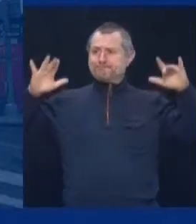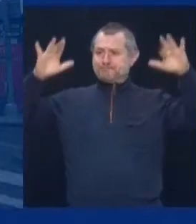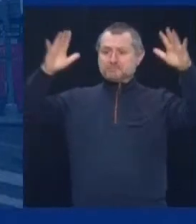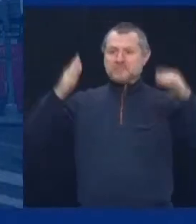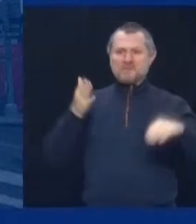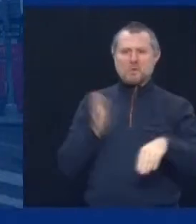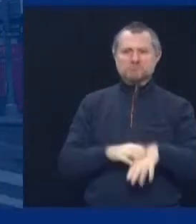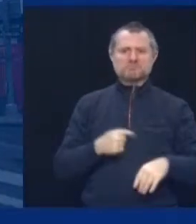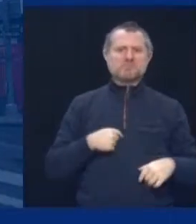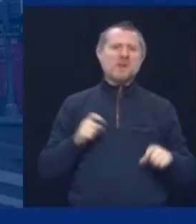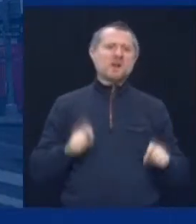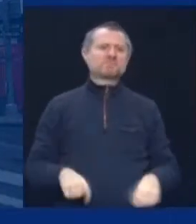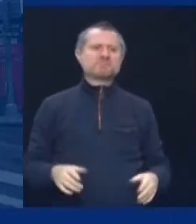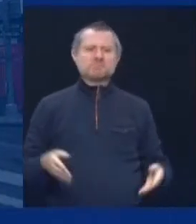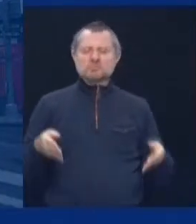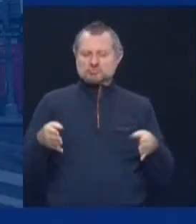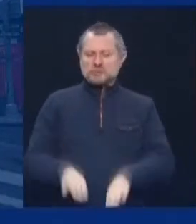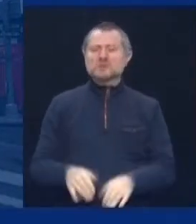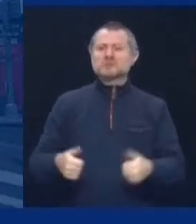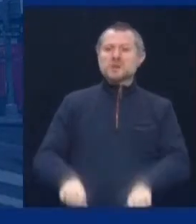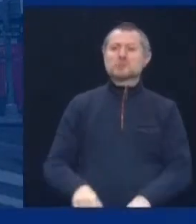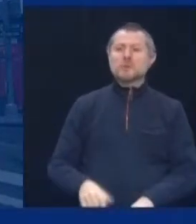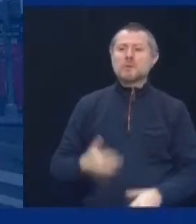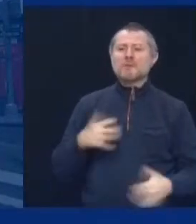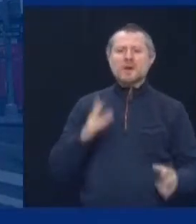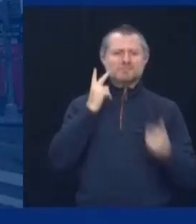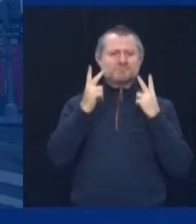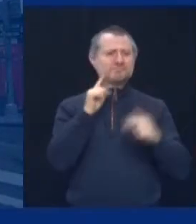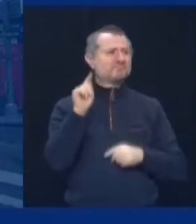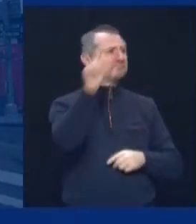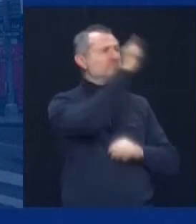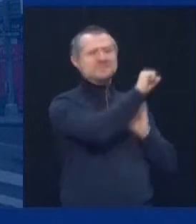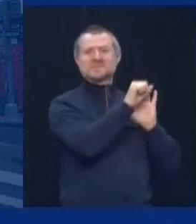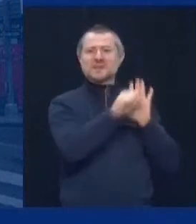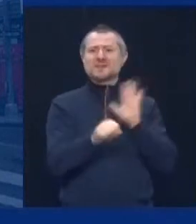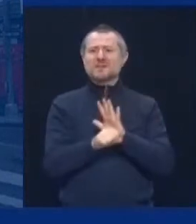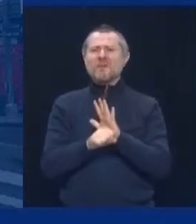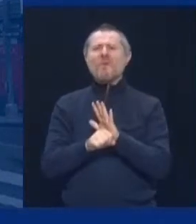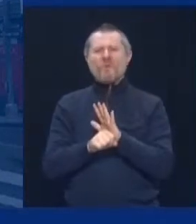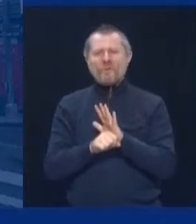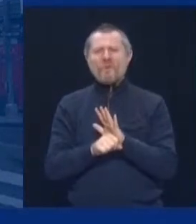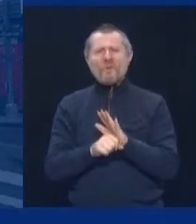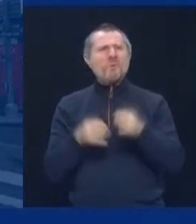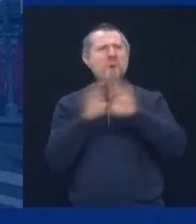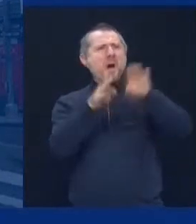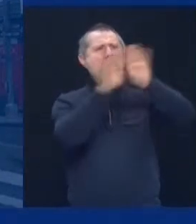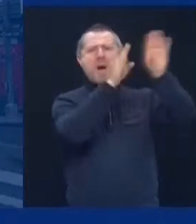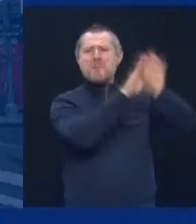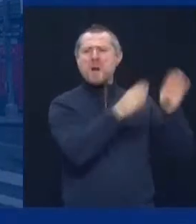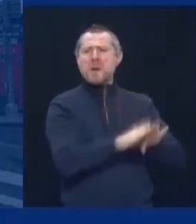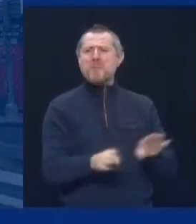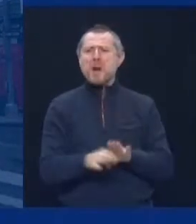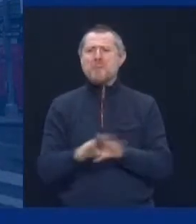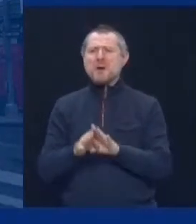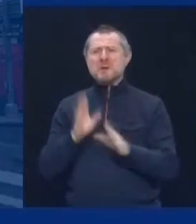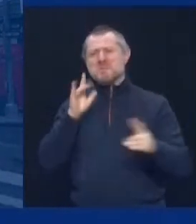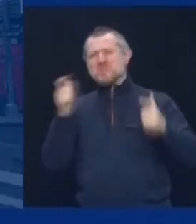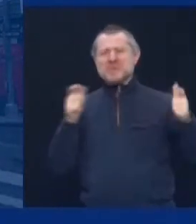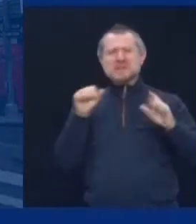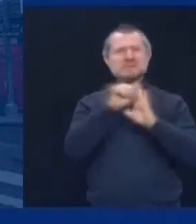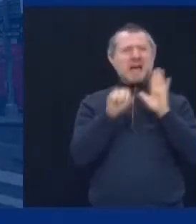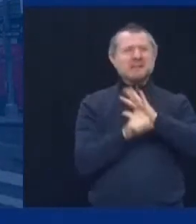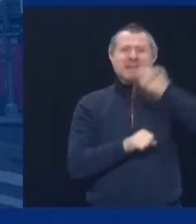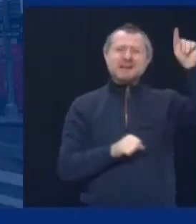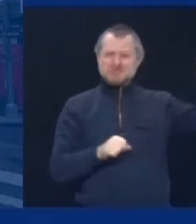You already see states, other states closing down, big states closing down. Why are they closing down and we're